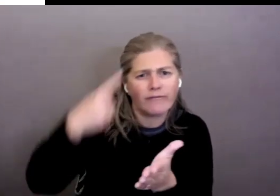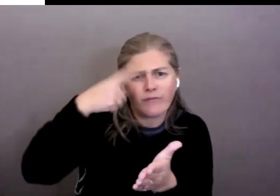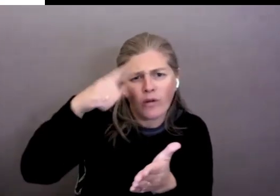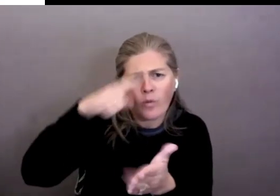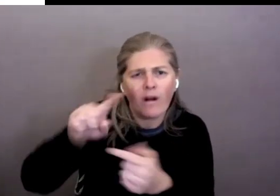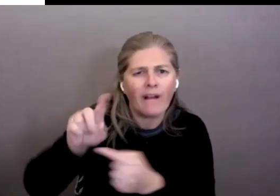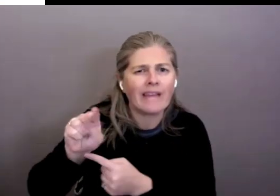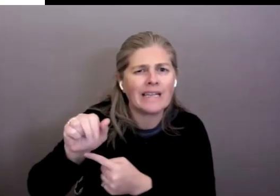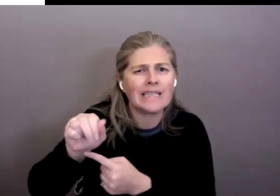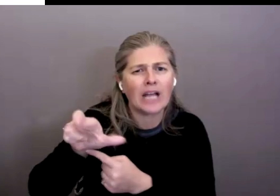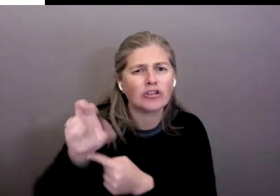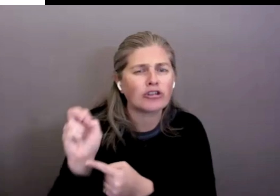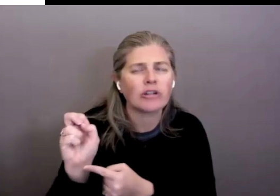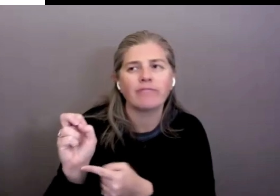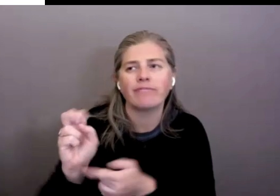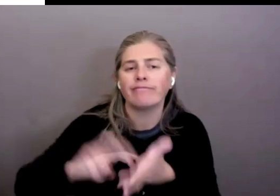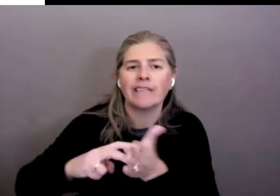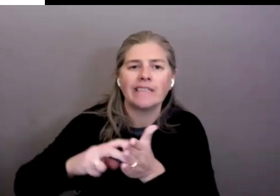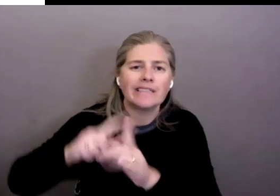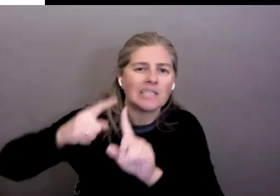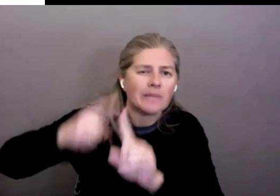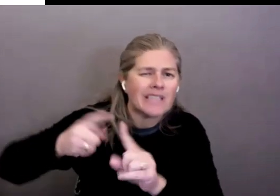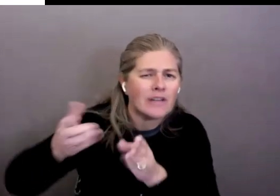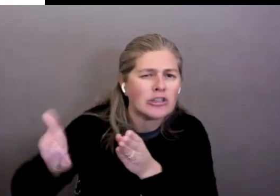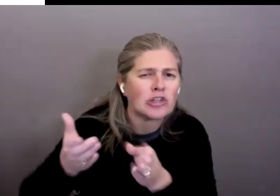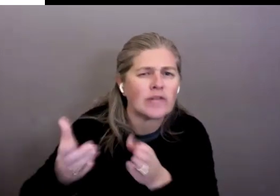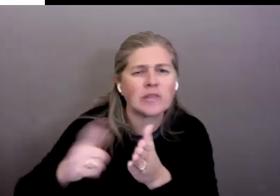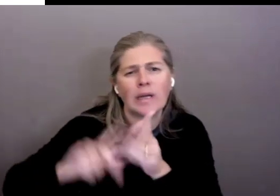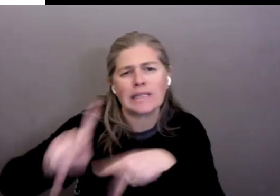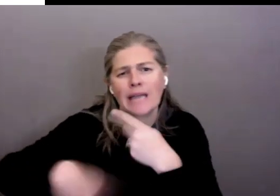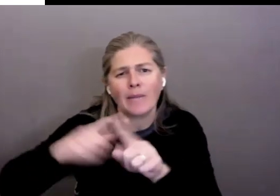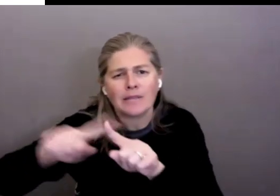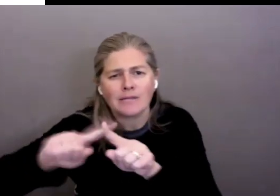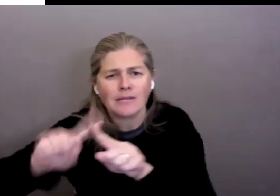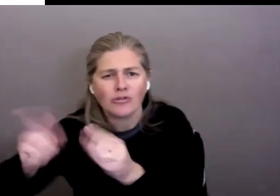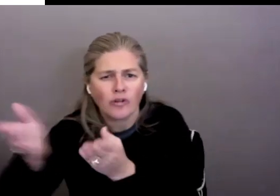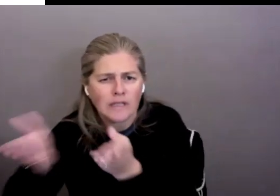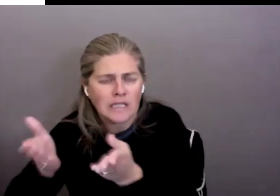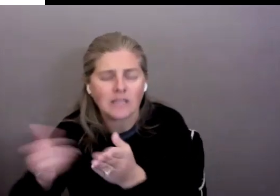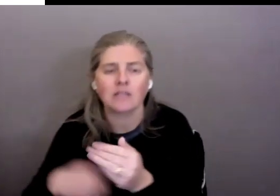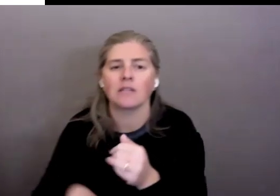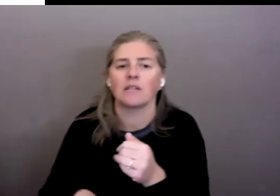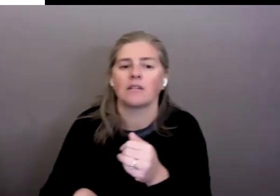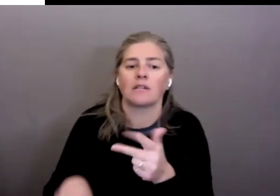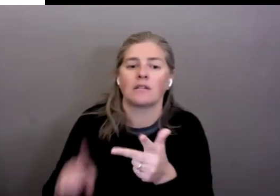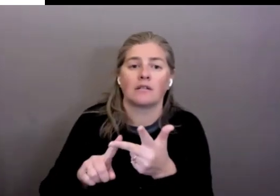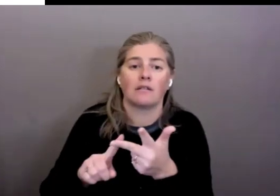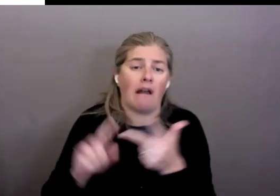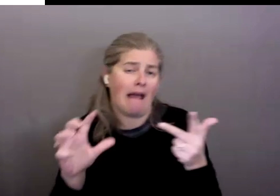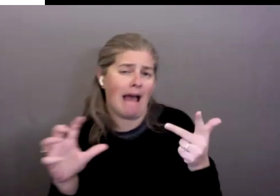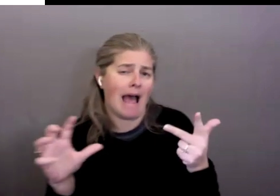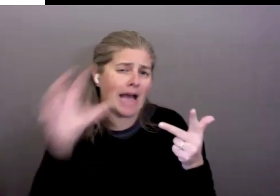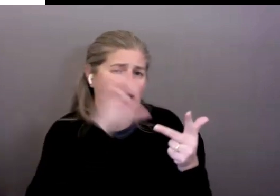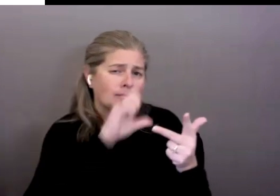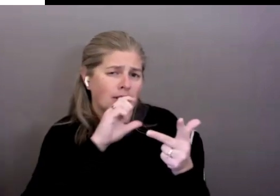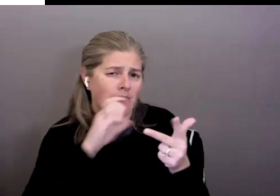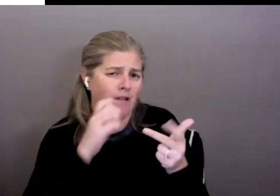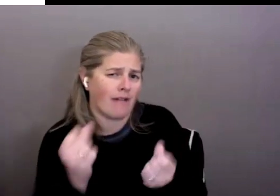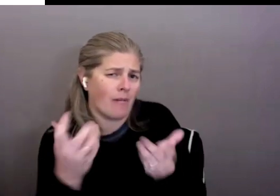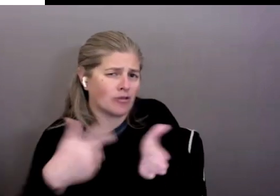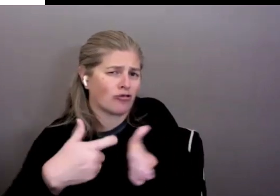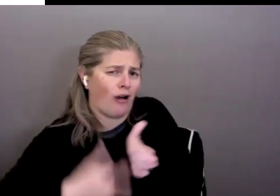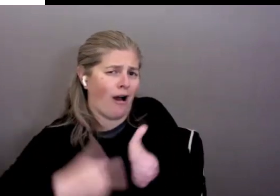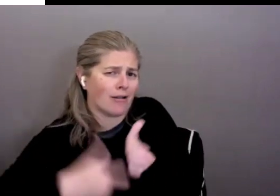the specific service or the types of services to be provided under the agreement, an estimate of the proposed costs incurred from